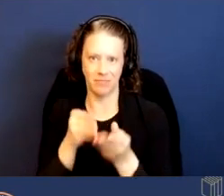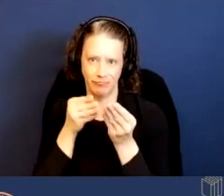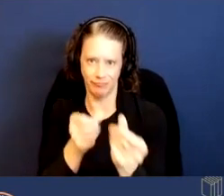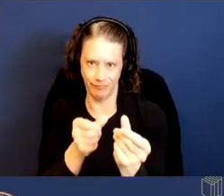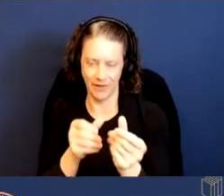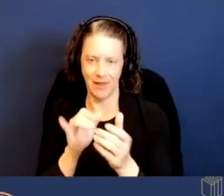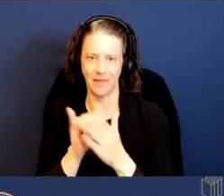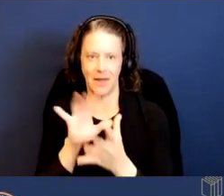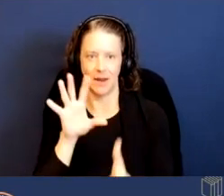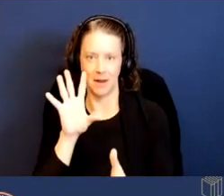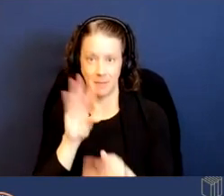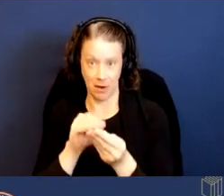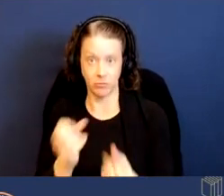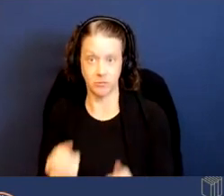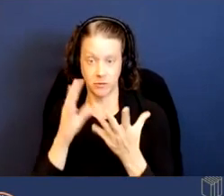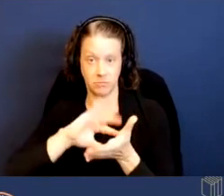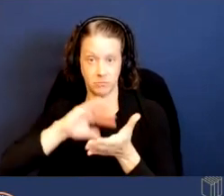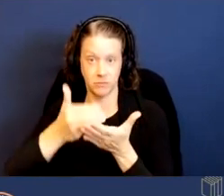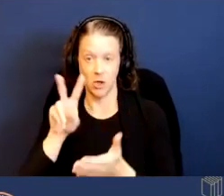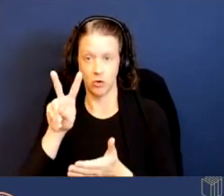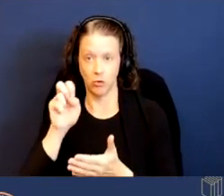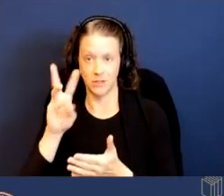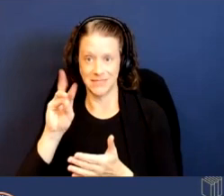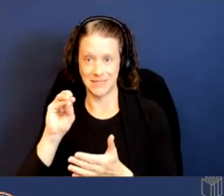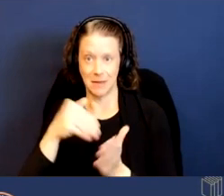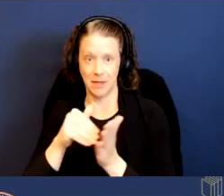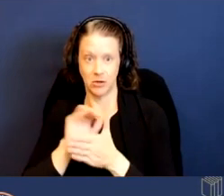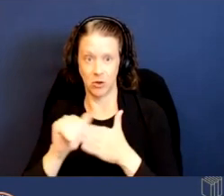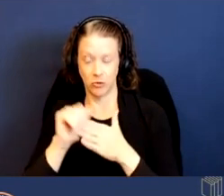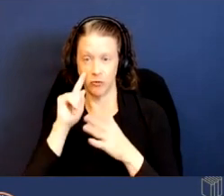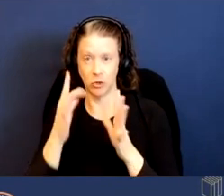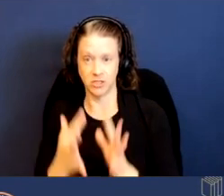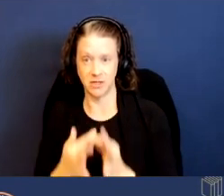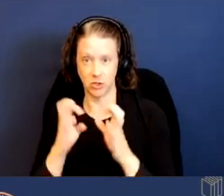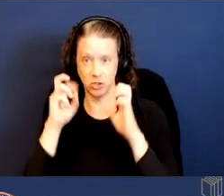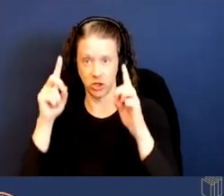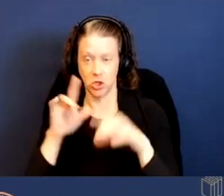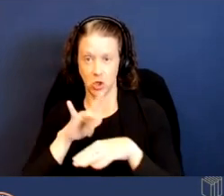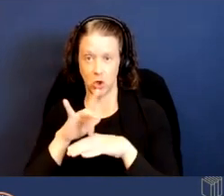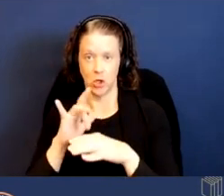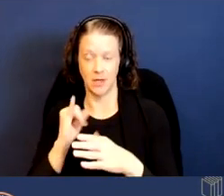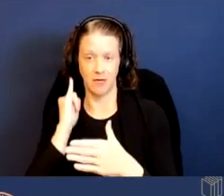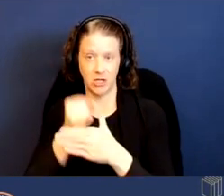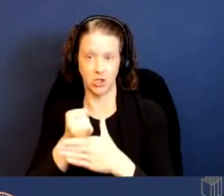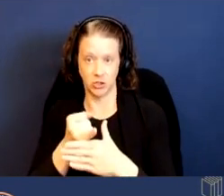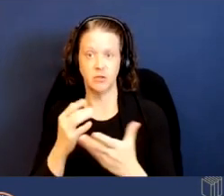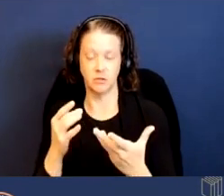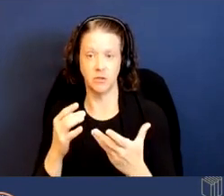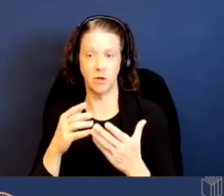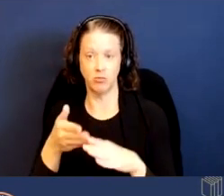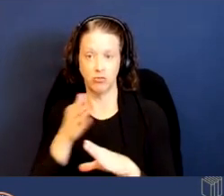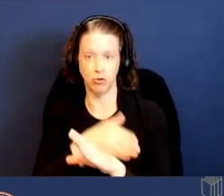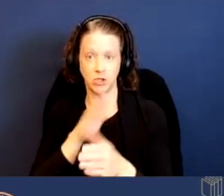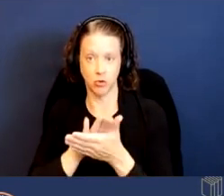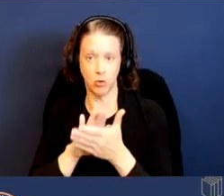is $260 million this year for the special education early intervention preschool grant. And the overall purpose of this